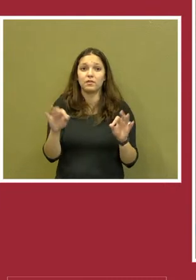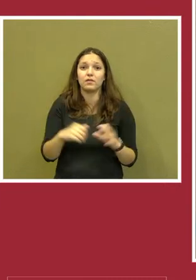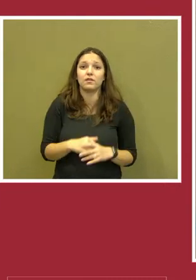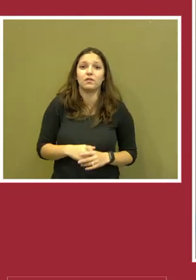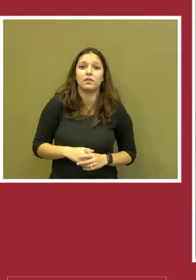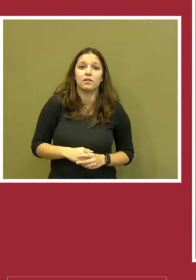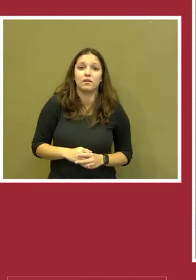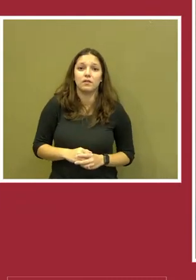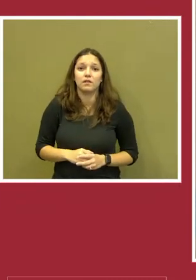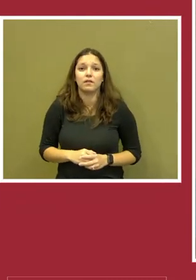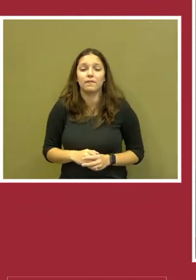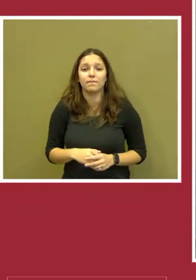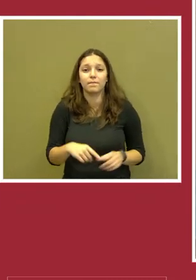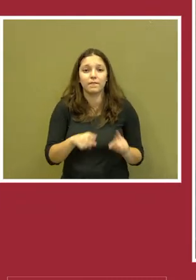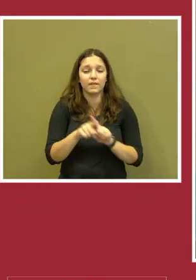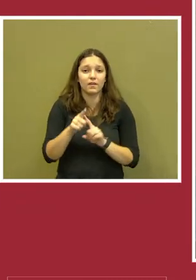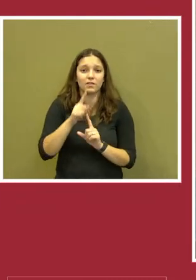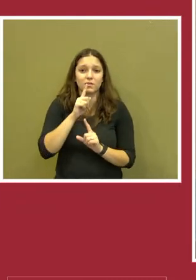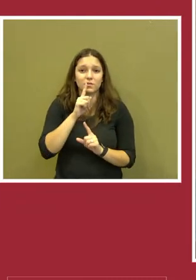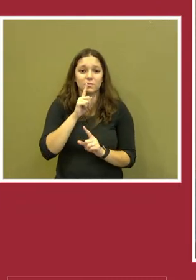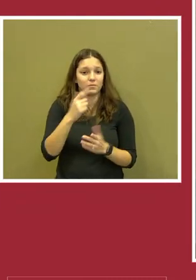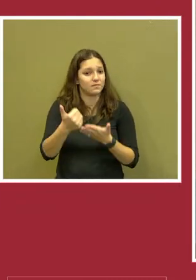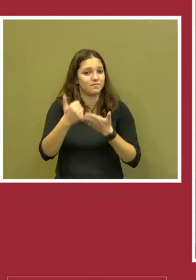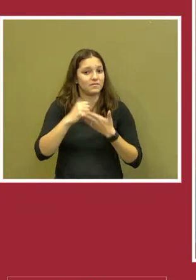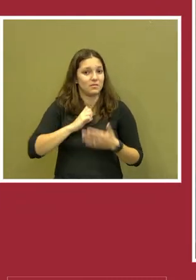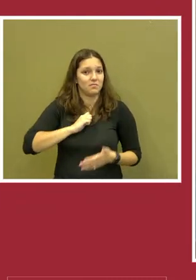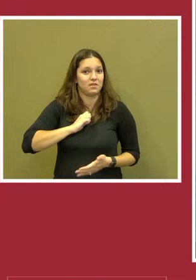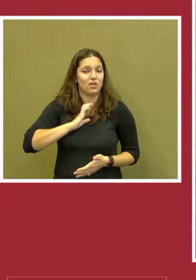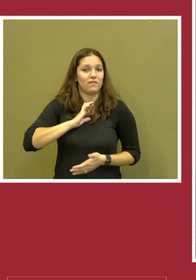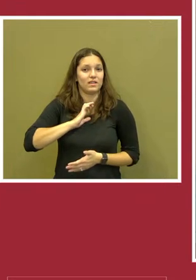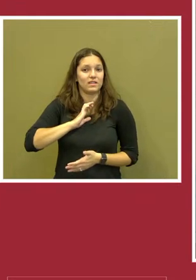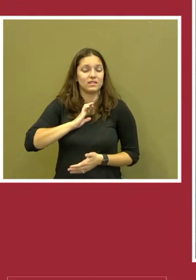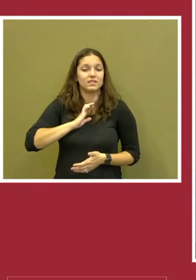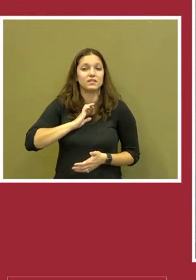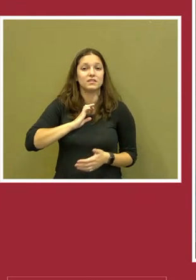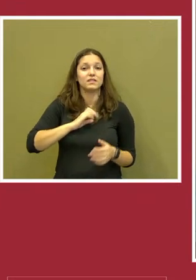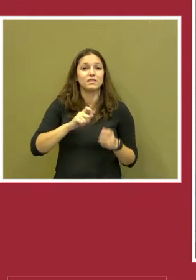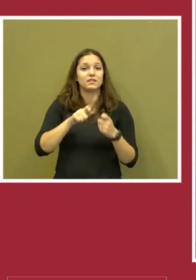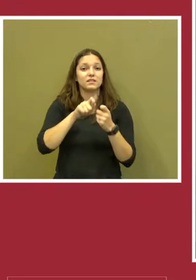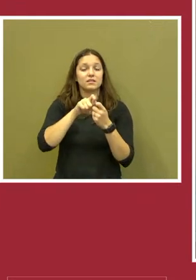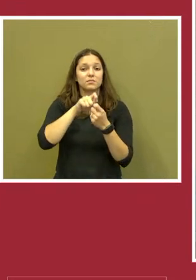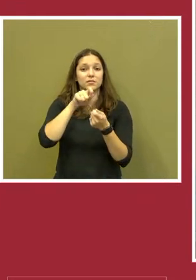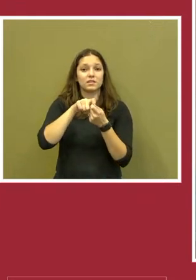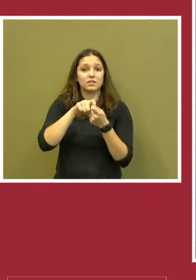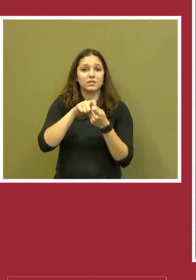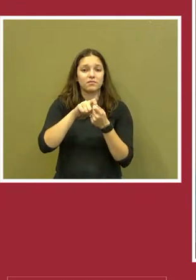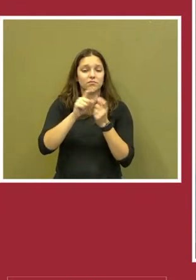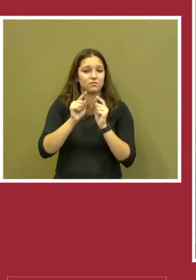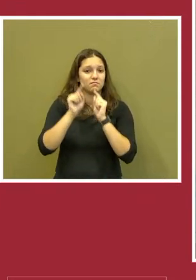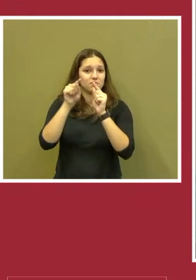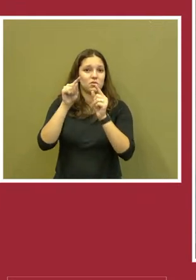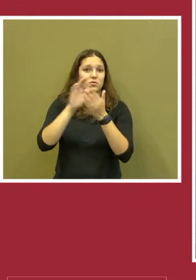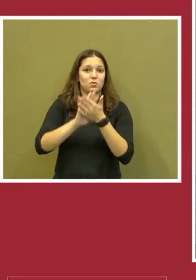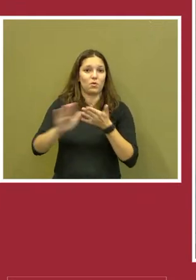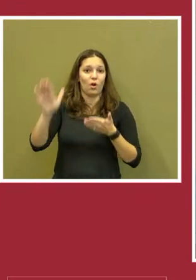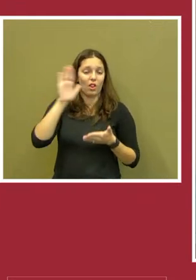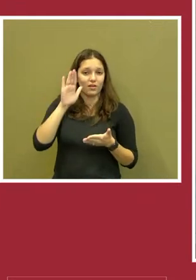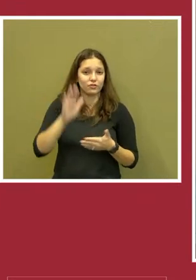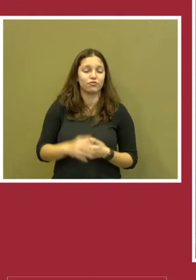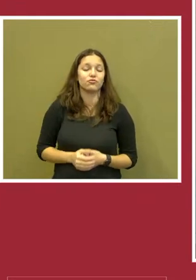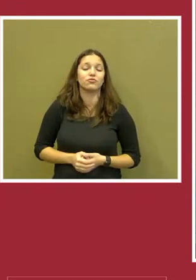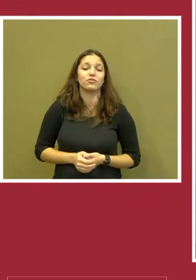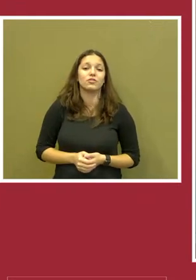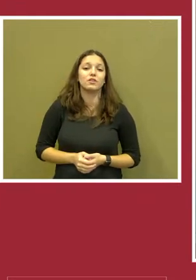IB has also really helped with my confidence, specifically towards pursuing college